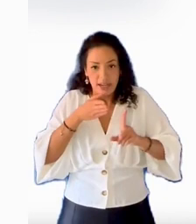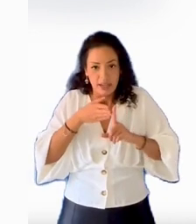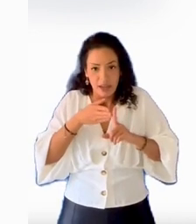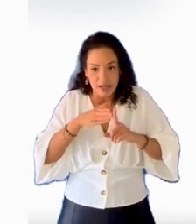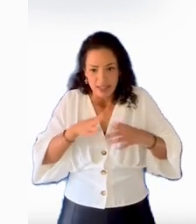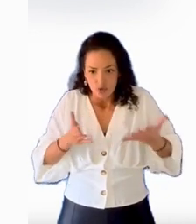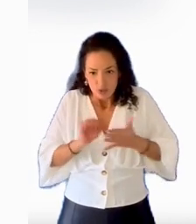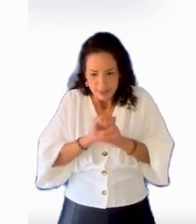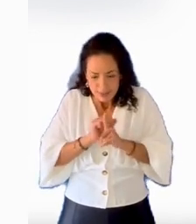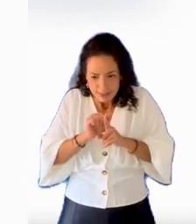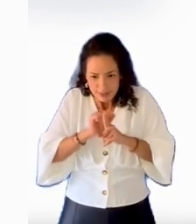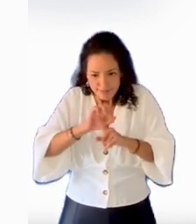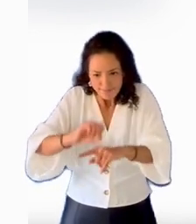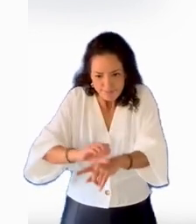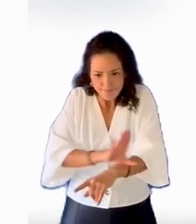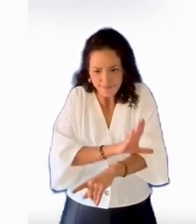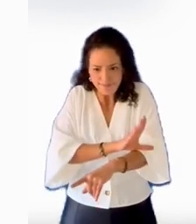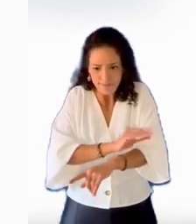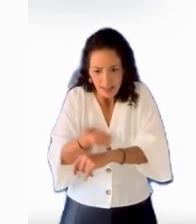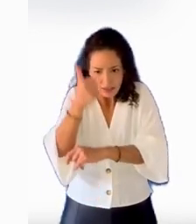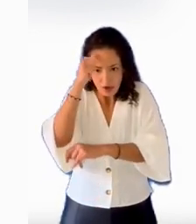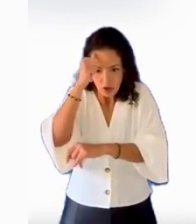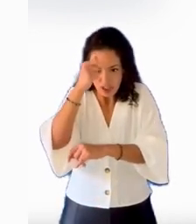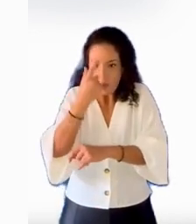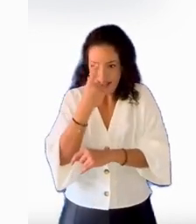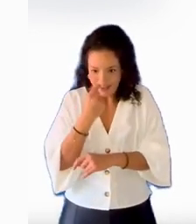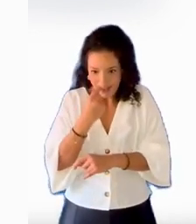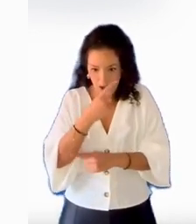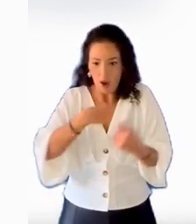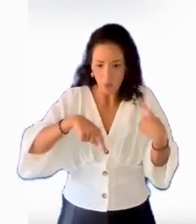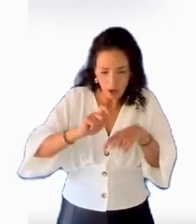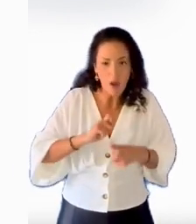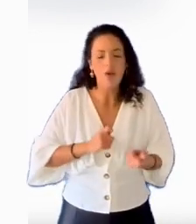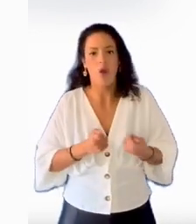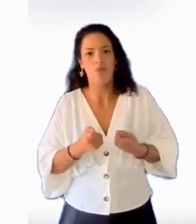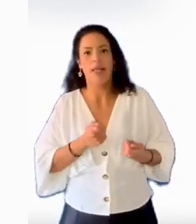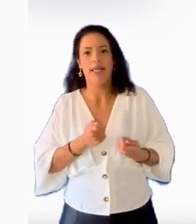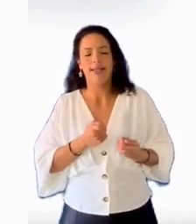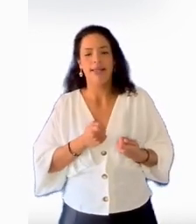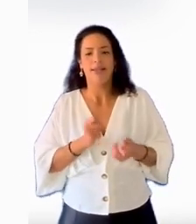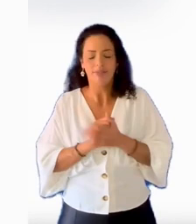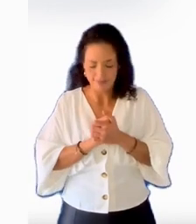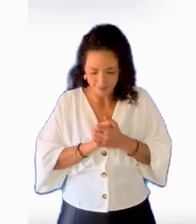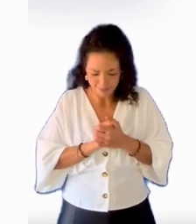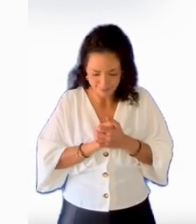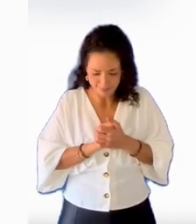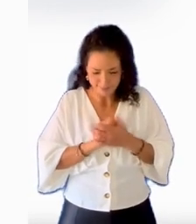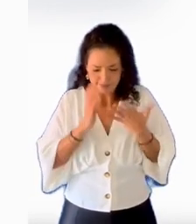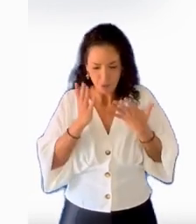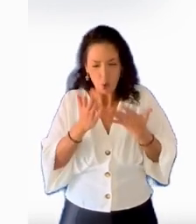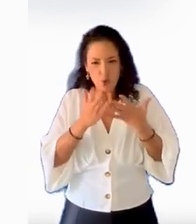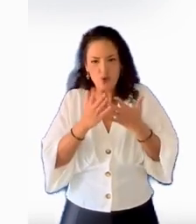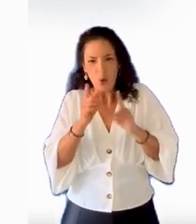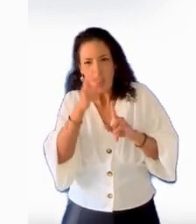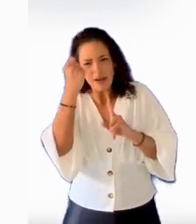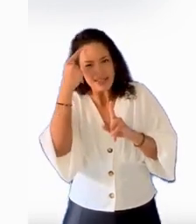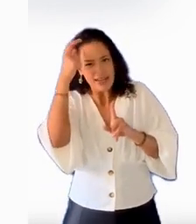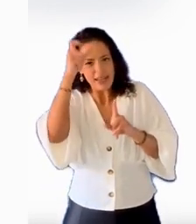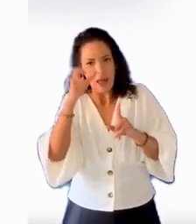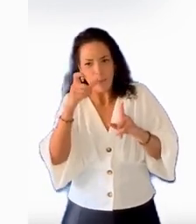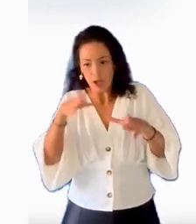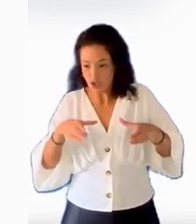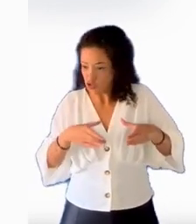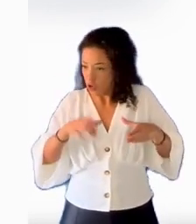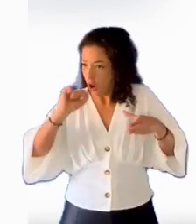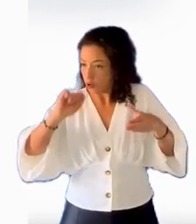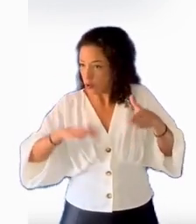that resilience and the knowledge that we can and are coping. Understanding how full someone perceives their glass jar to be can be extremely